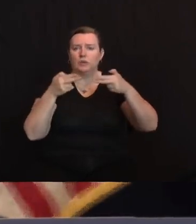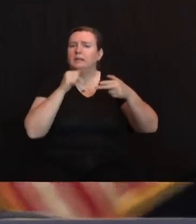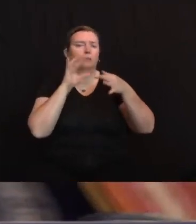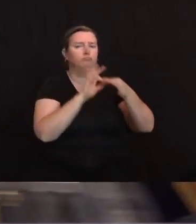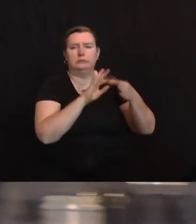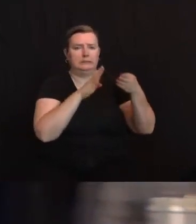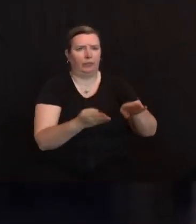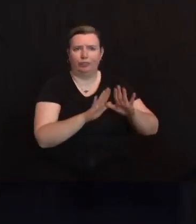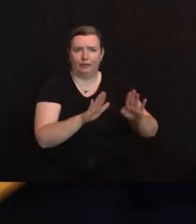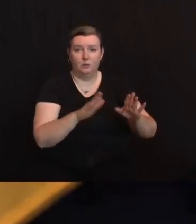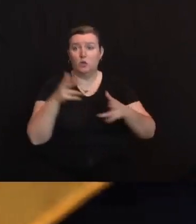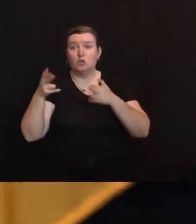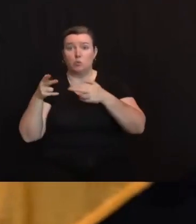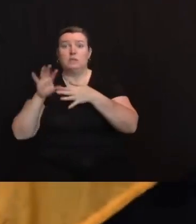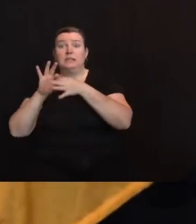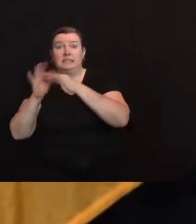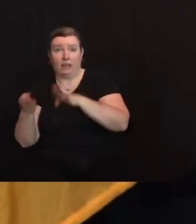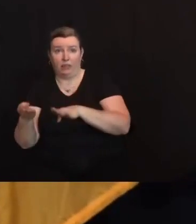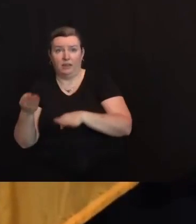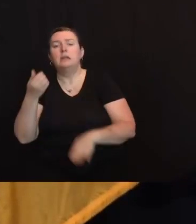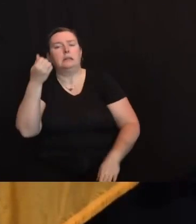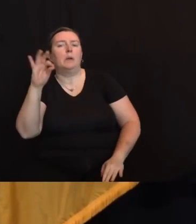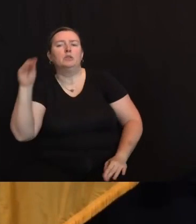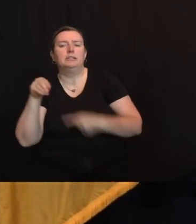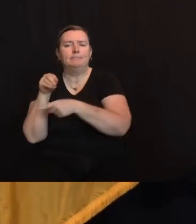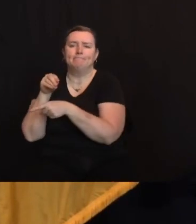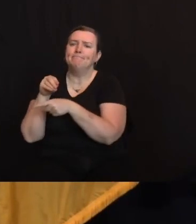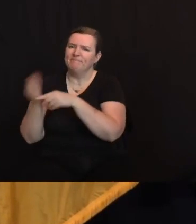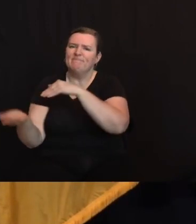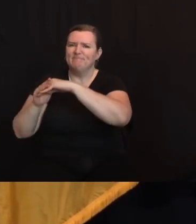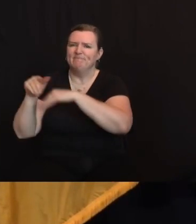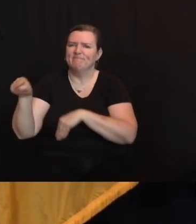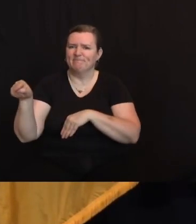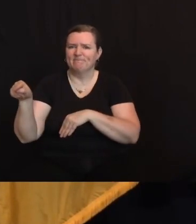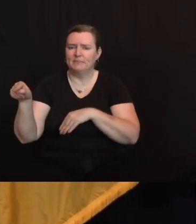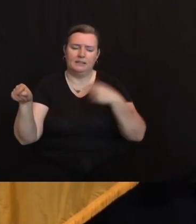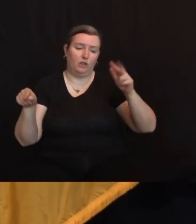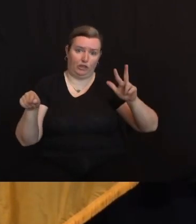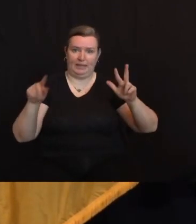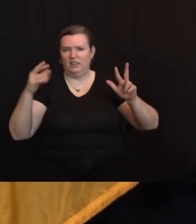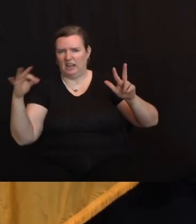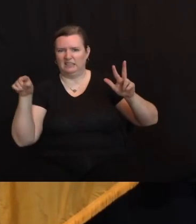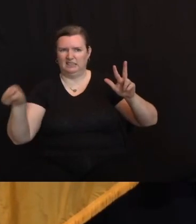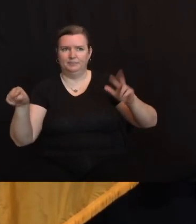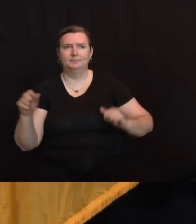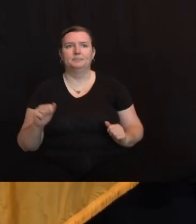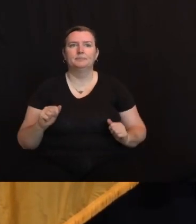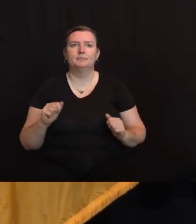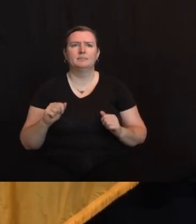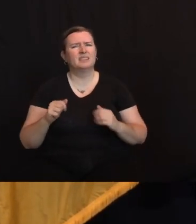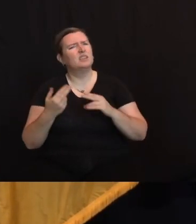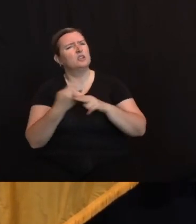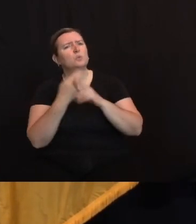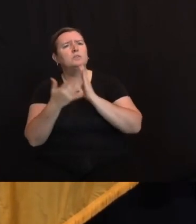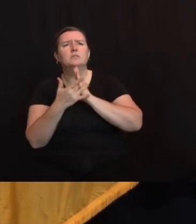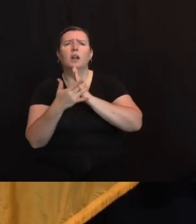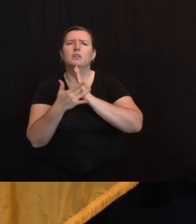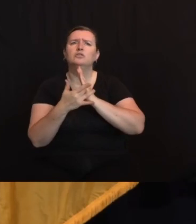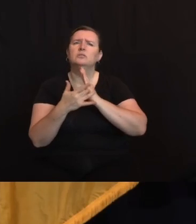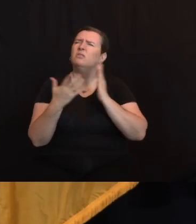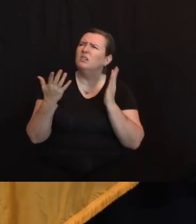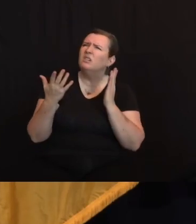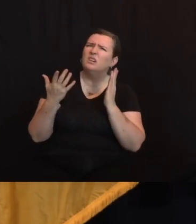travel advisory. Commissioner Persicelli, could you talk to us a little bit more? The governor mentioned some sort of technology tool that might be used. Can you explain that a little bit